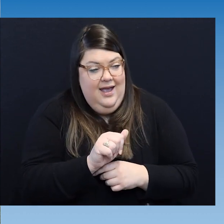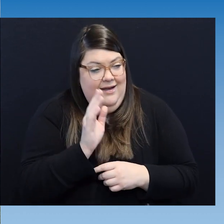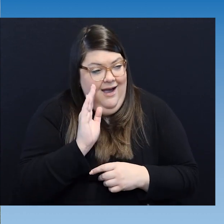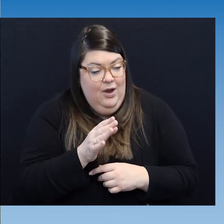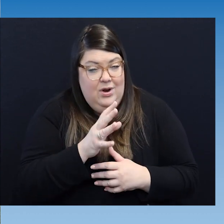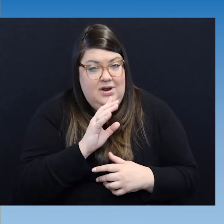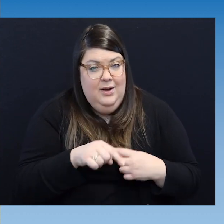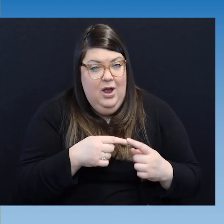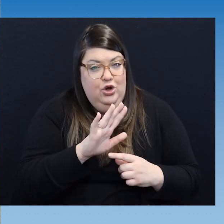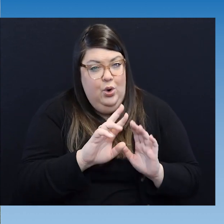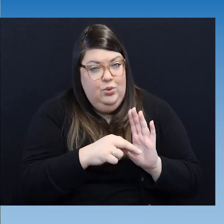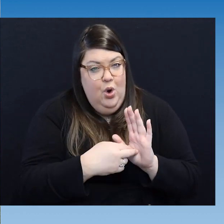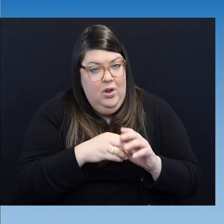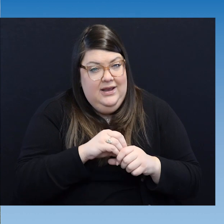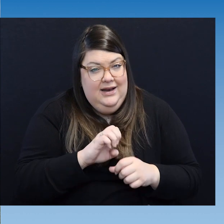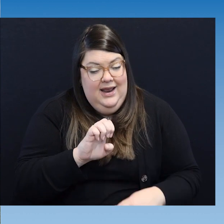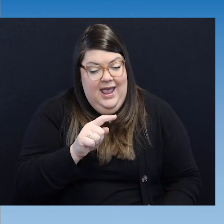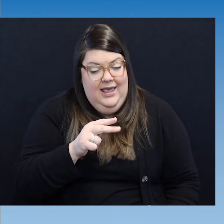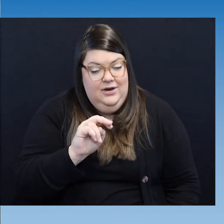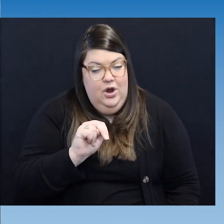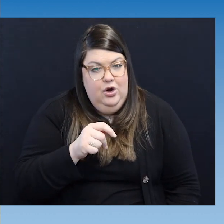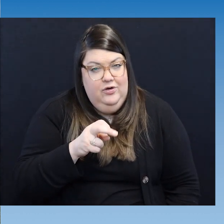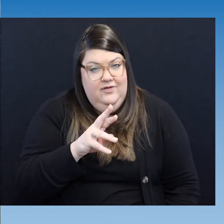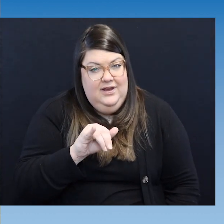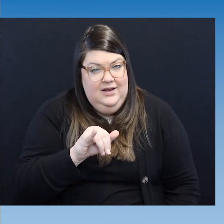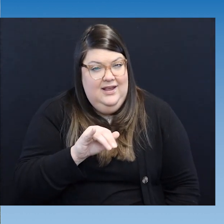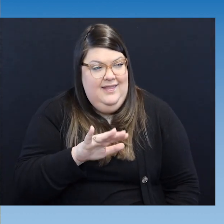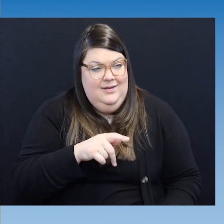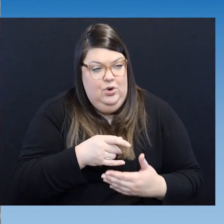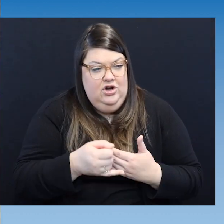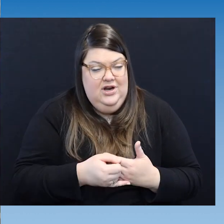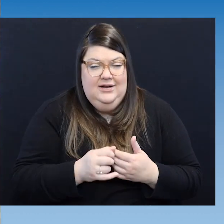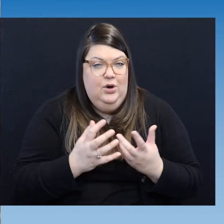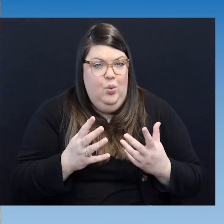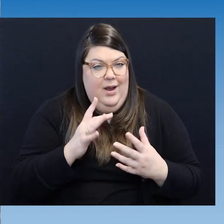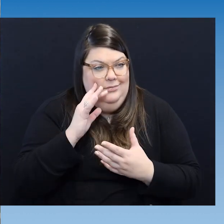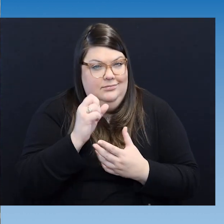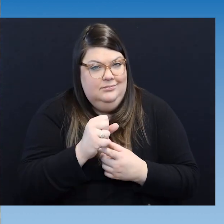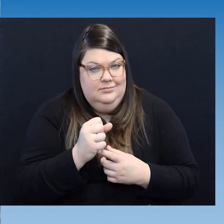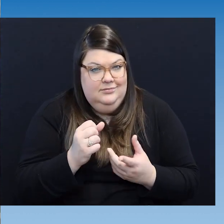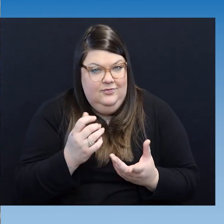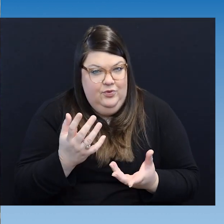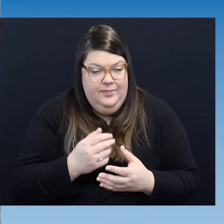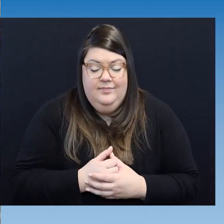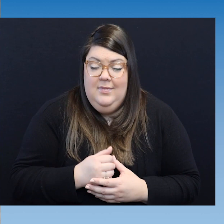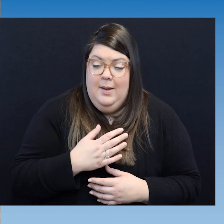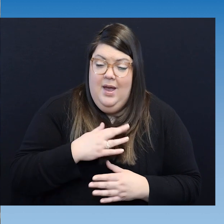role in this ethnographic project and what drew you to it? Well, my role was